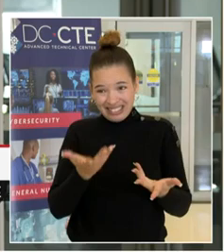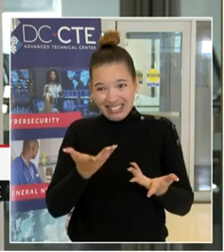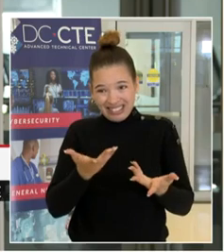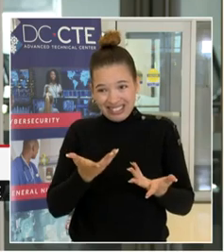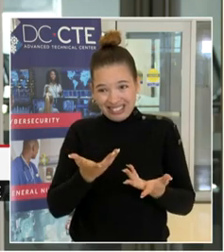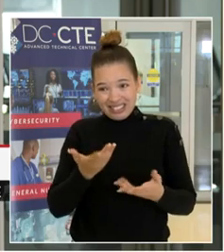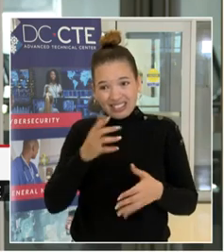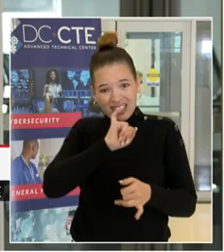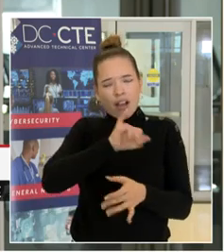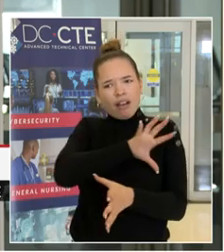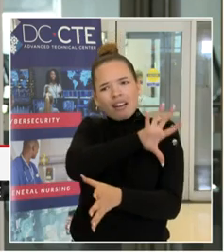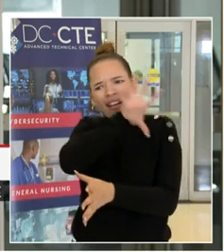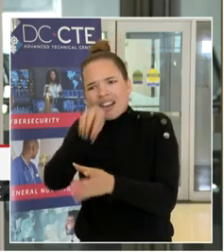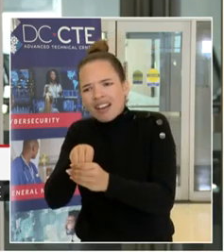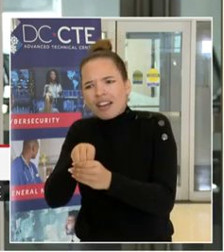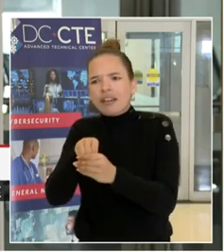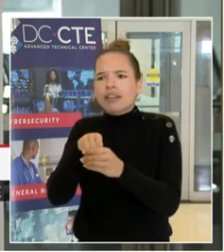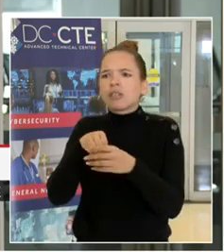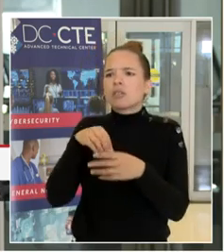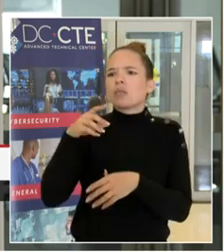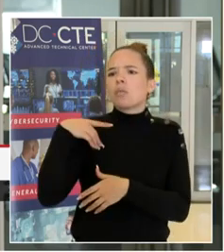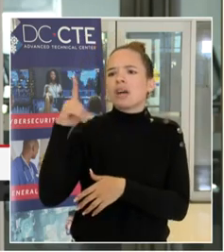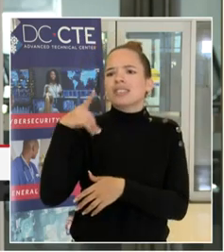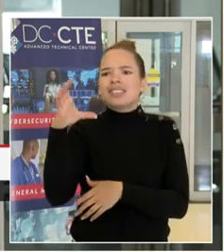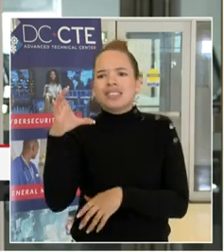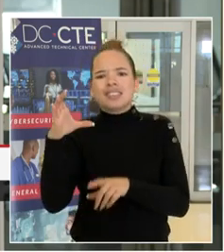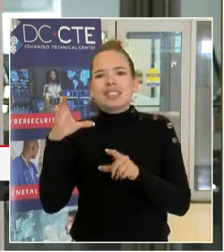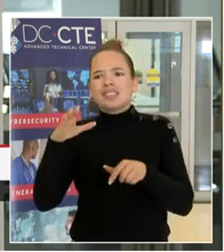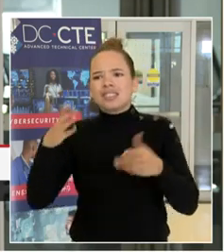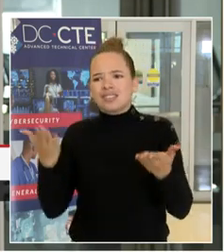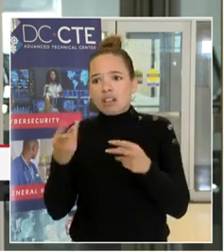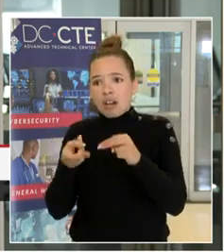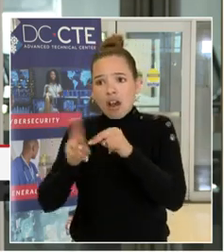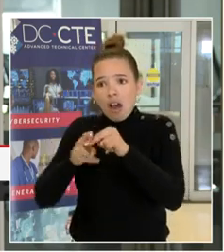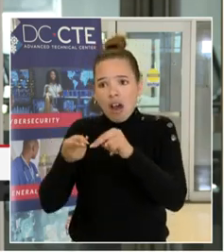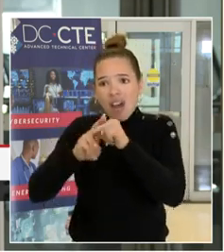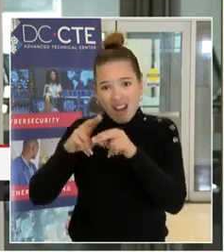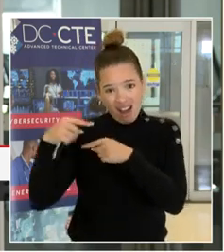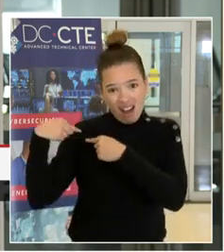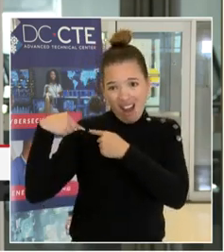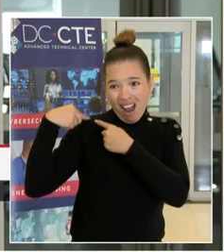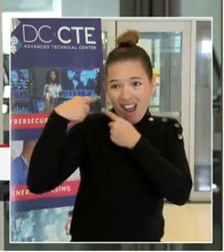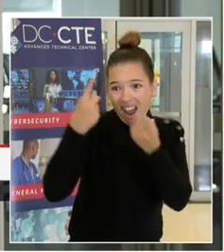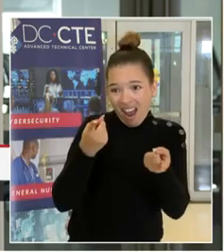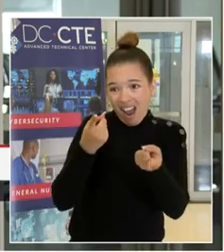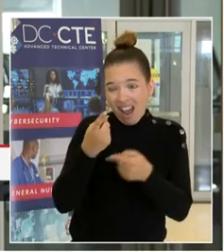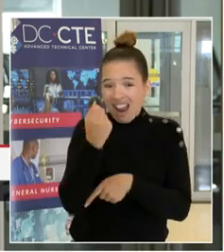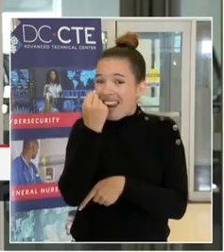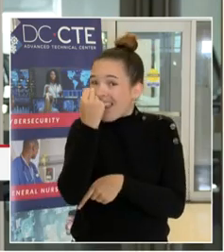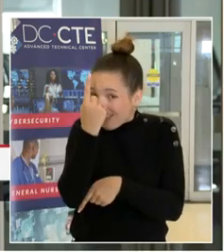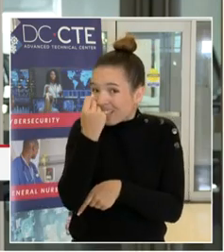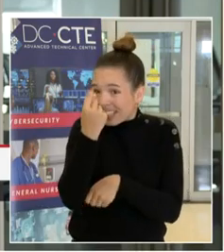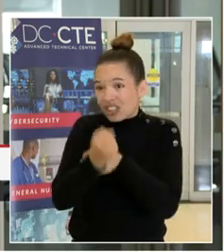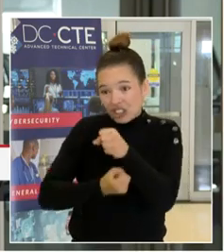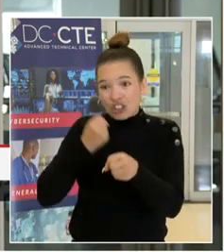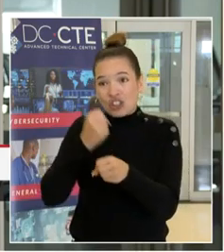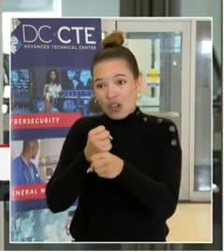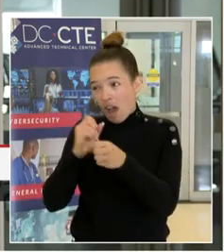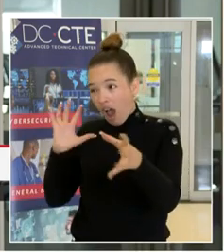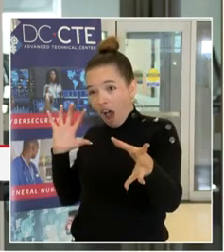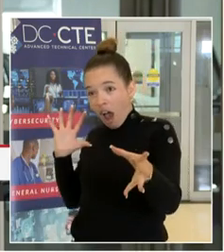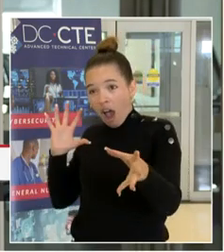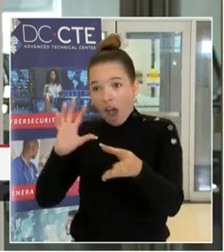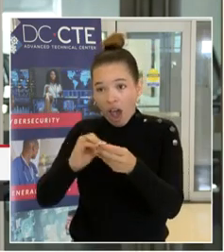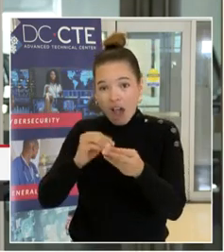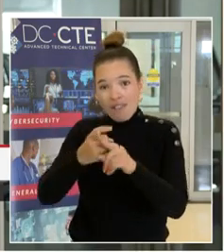D.C. had been increasing for 11 consecutive years. And in our recovery efforts, we're focused not